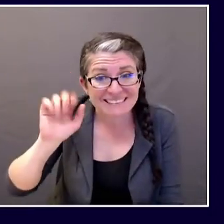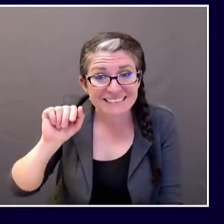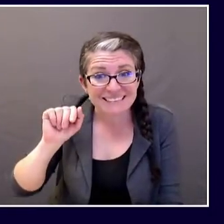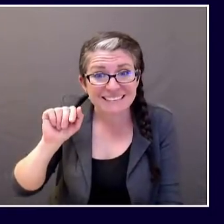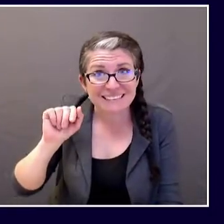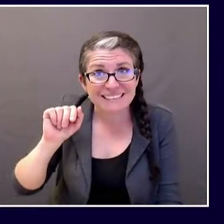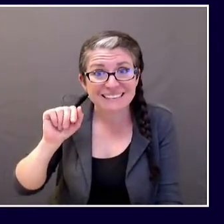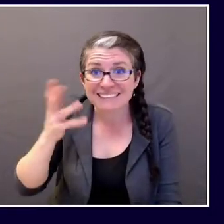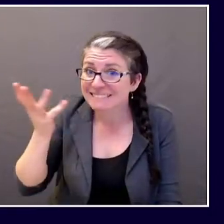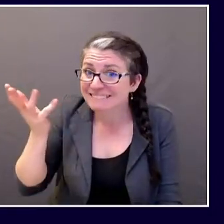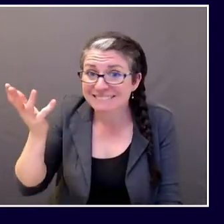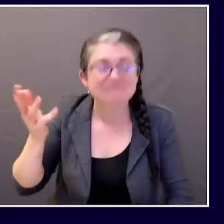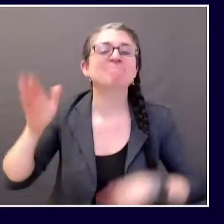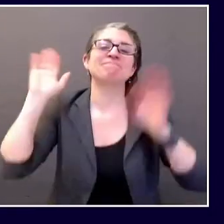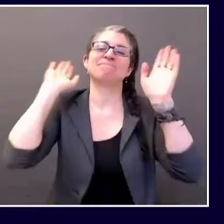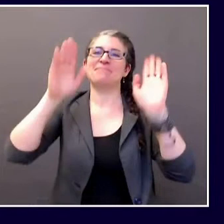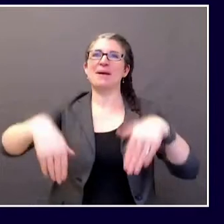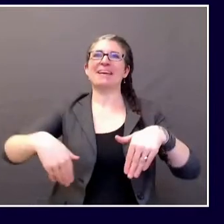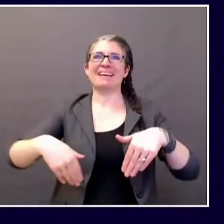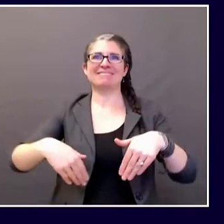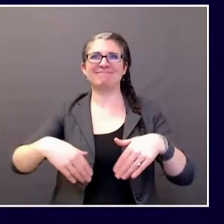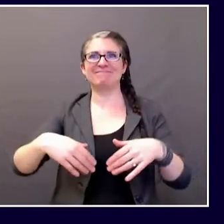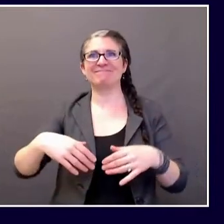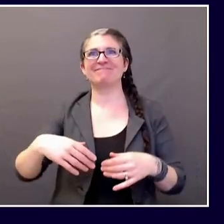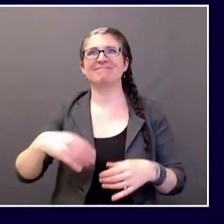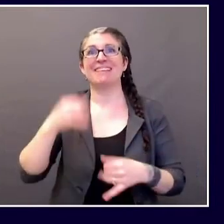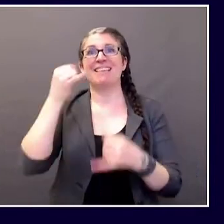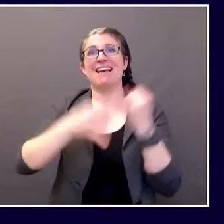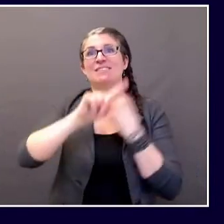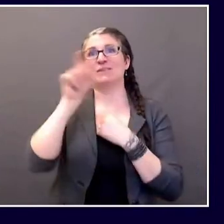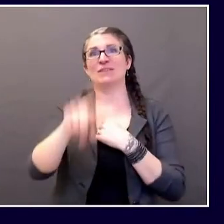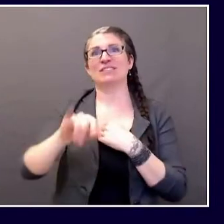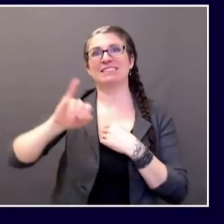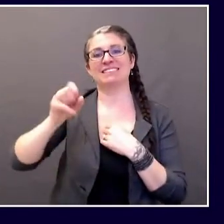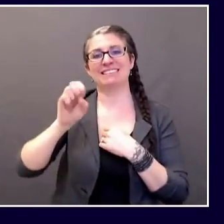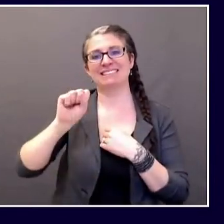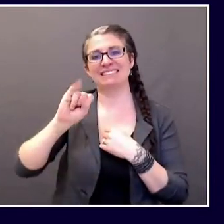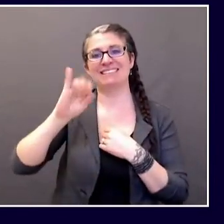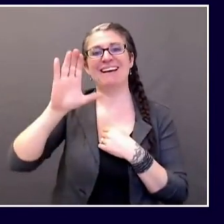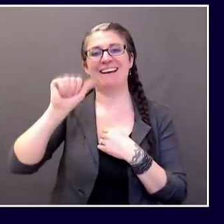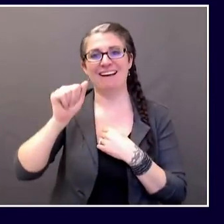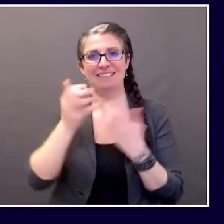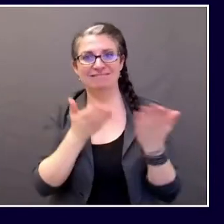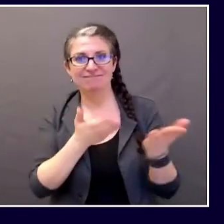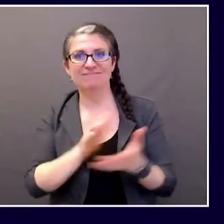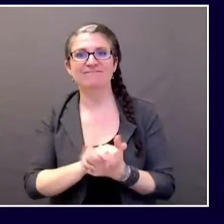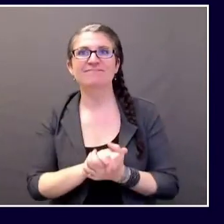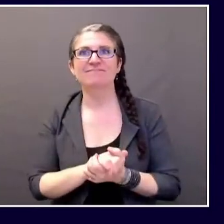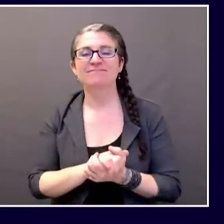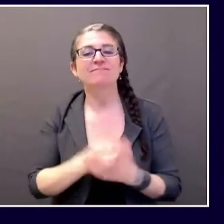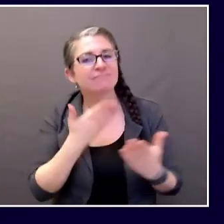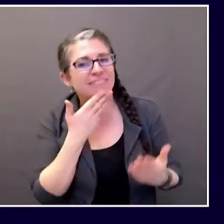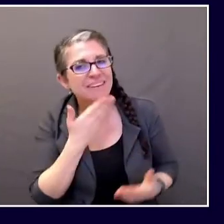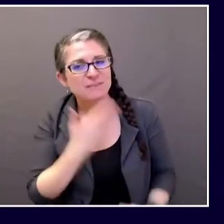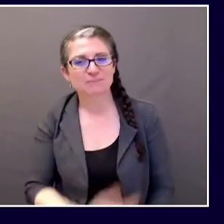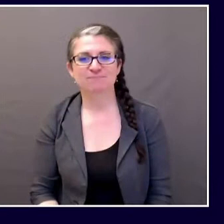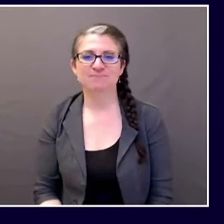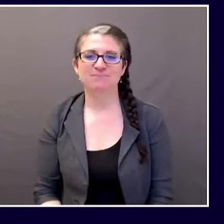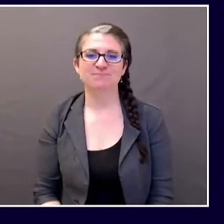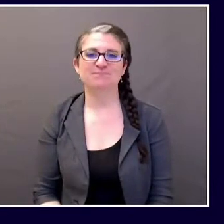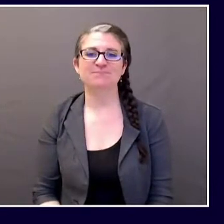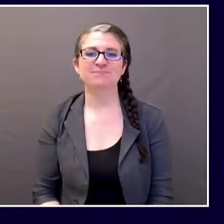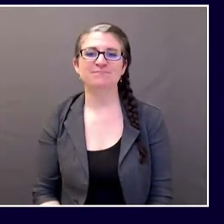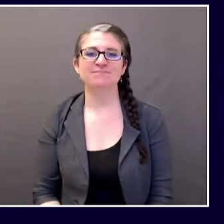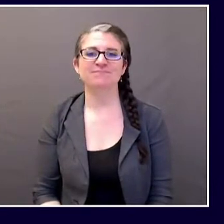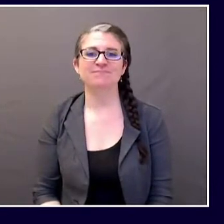Okay, the final question for the afternoon goes to Jessica Piper. Thank you, Dr. Shaw. First, I wanted to follow up on your response to